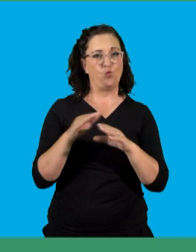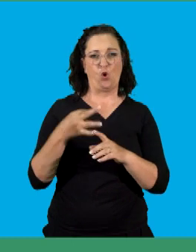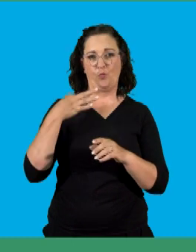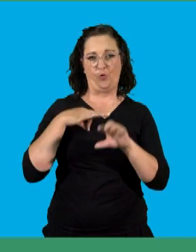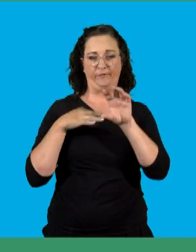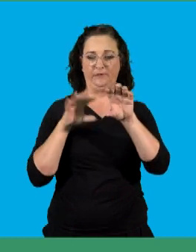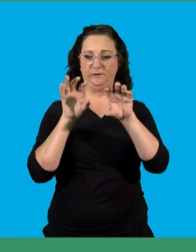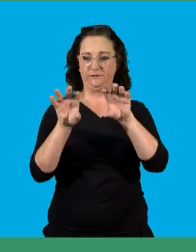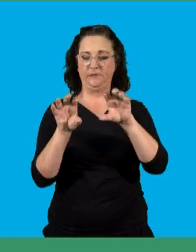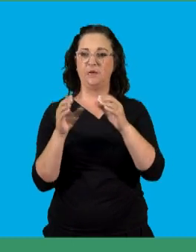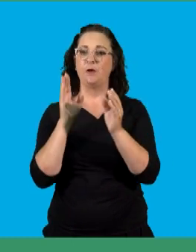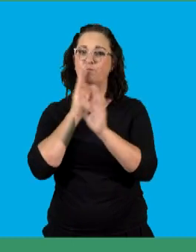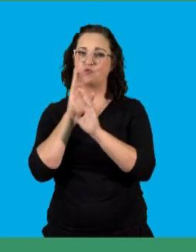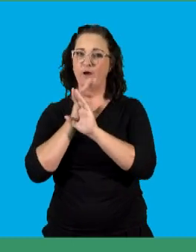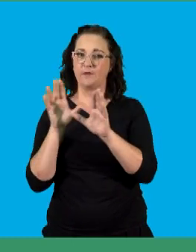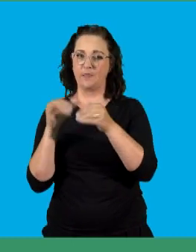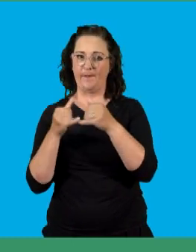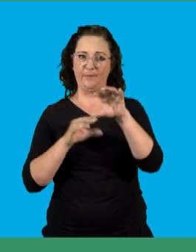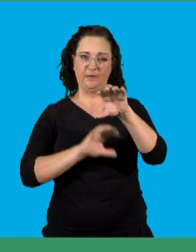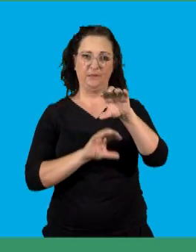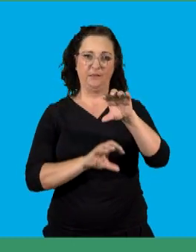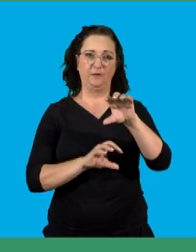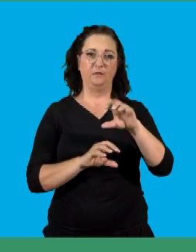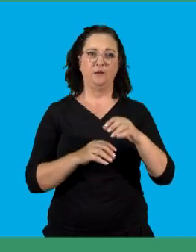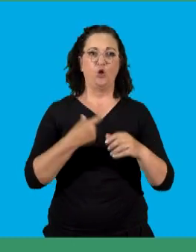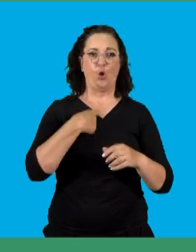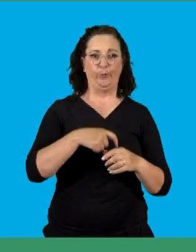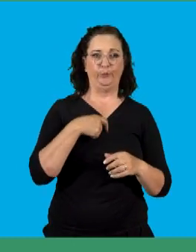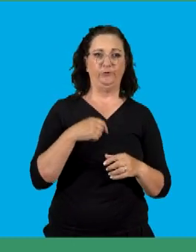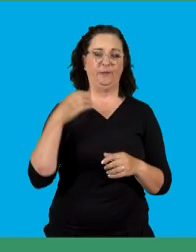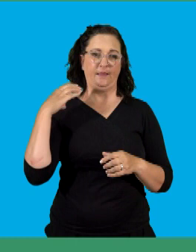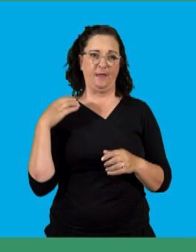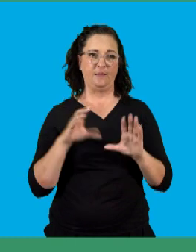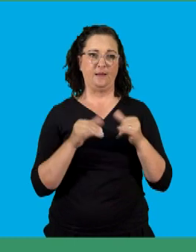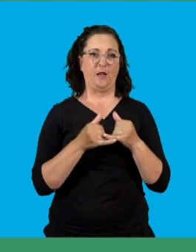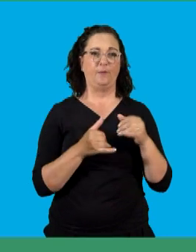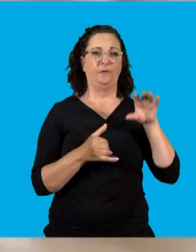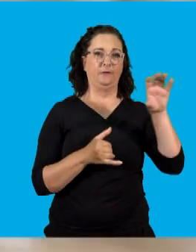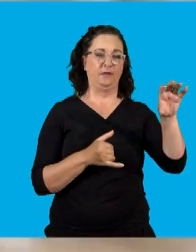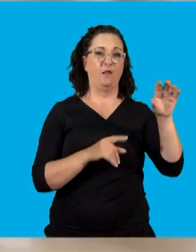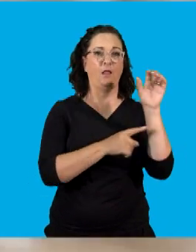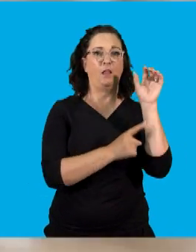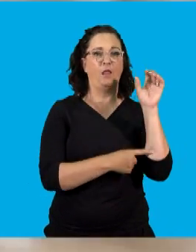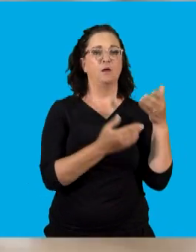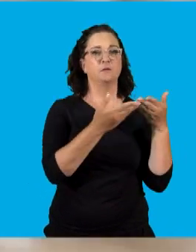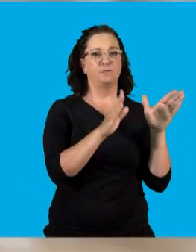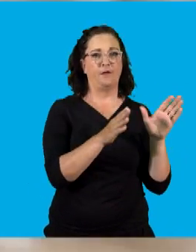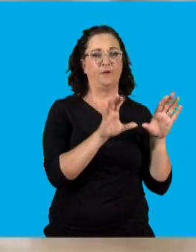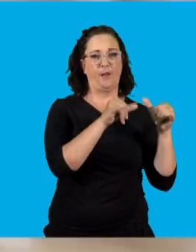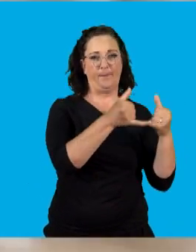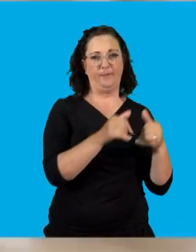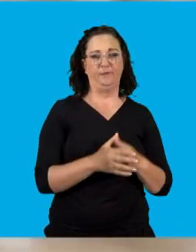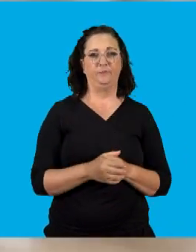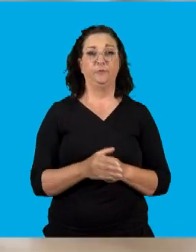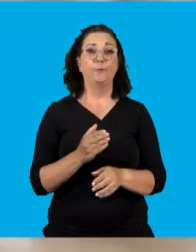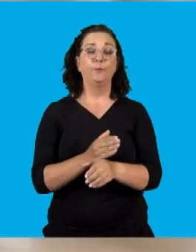company, followed by the personal liability company, and lastly, we'll look at the public company. Let us look at our